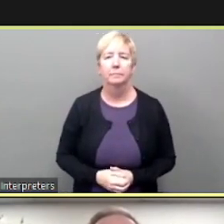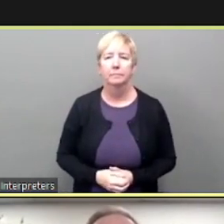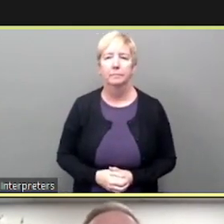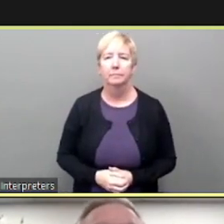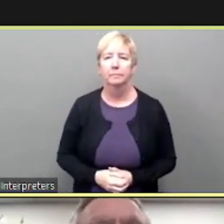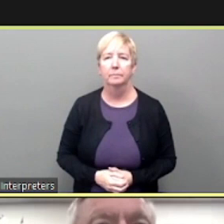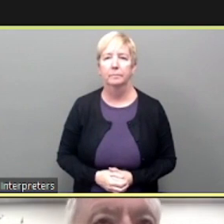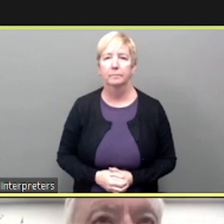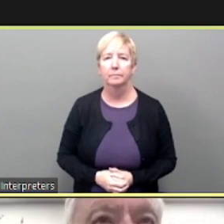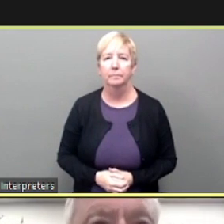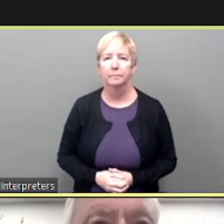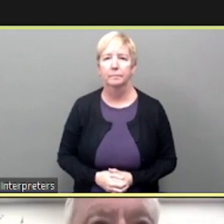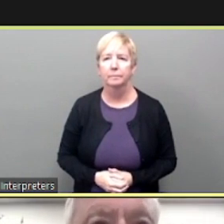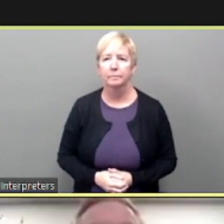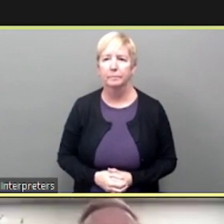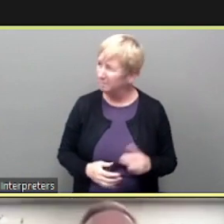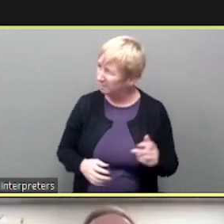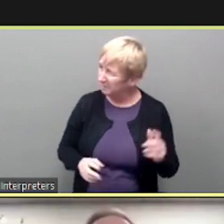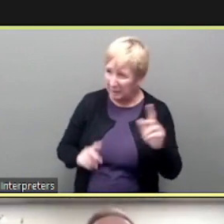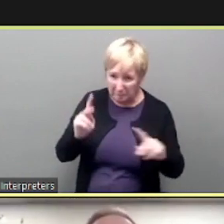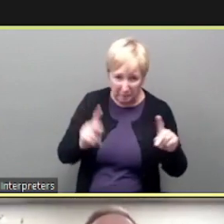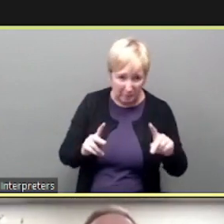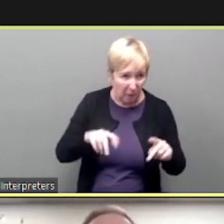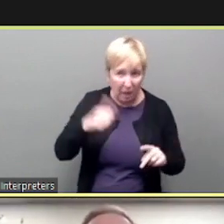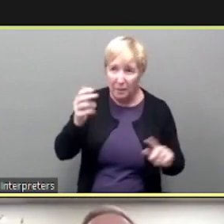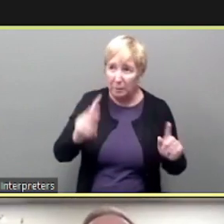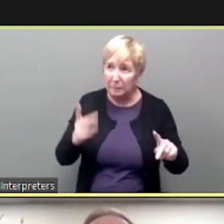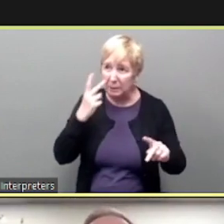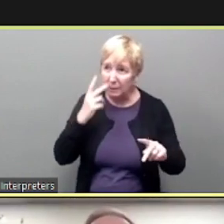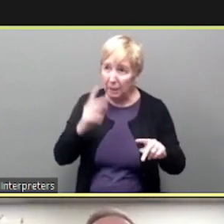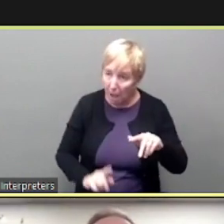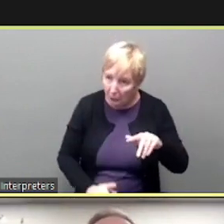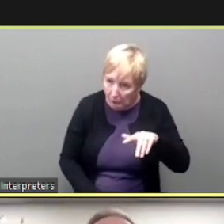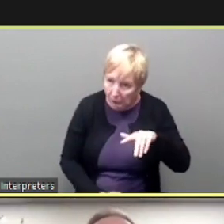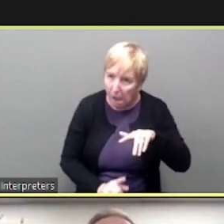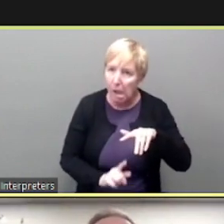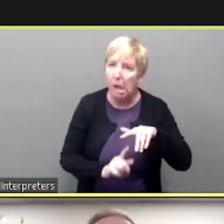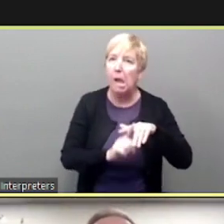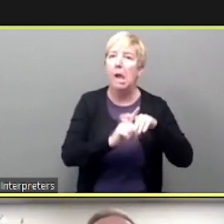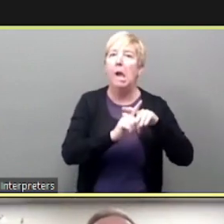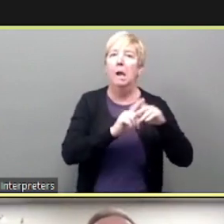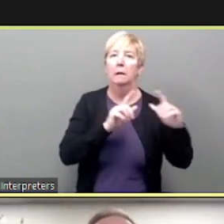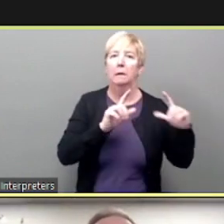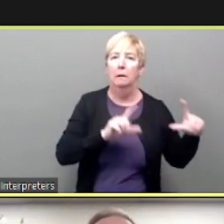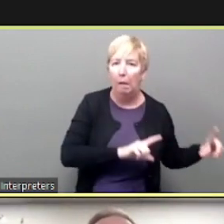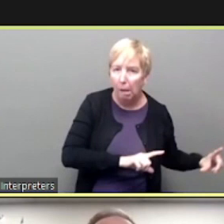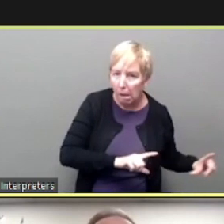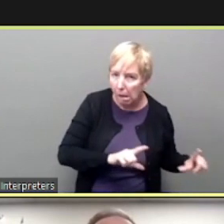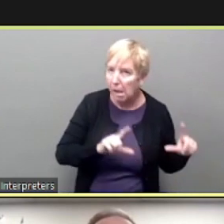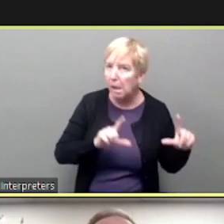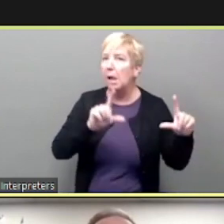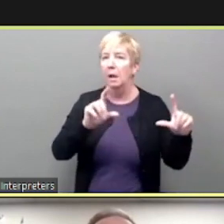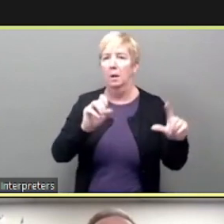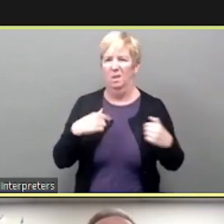And are others having these slides come across very, very slowly, or is it just me?